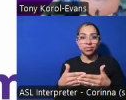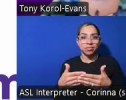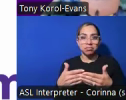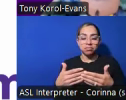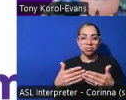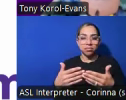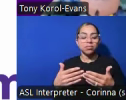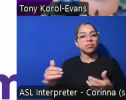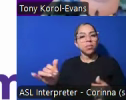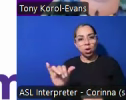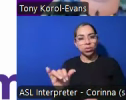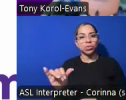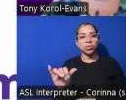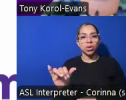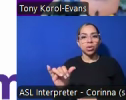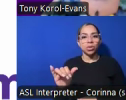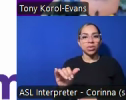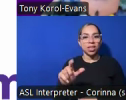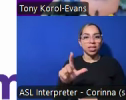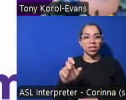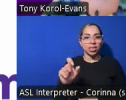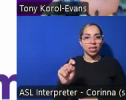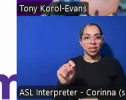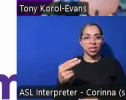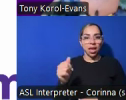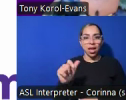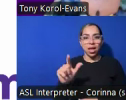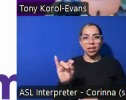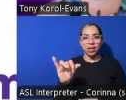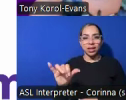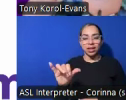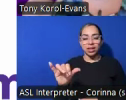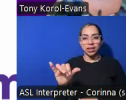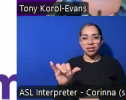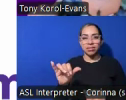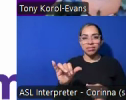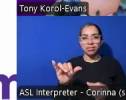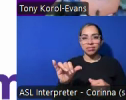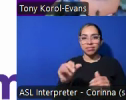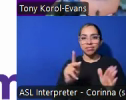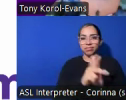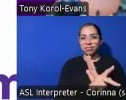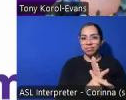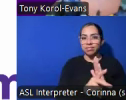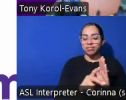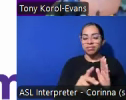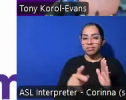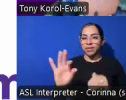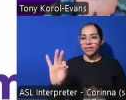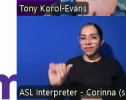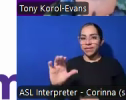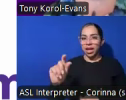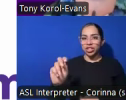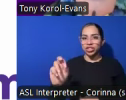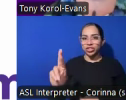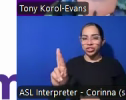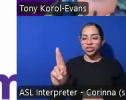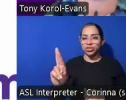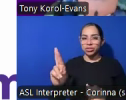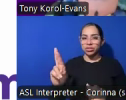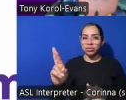it also is a lethality factor. So you need to be really aware of this, especially this pregnancy